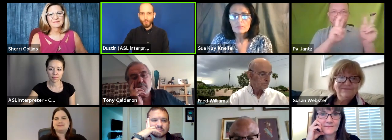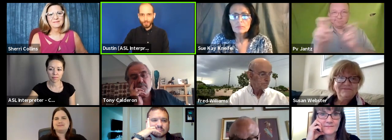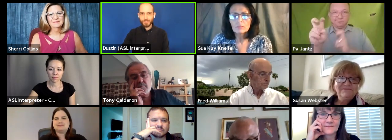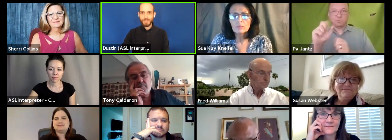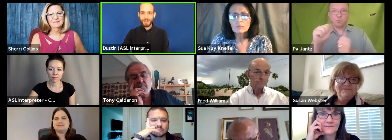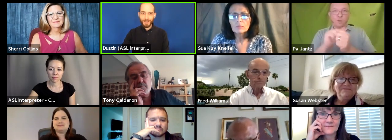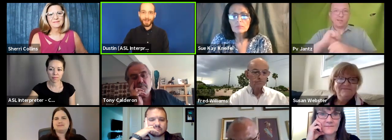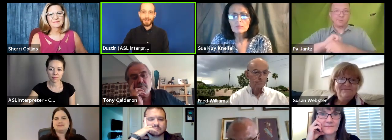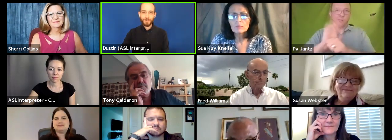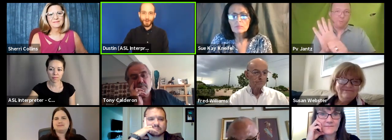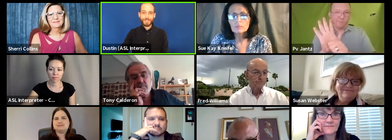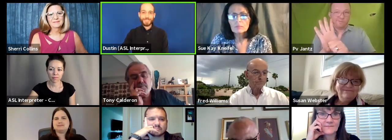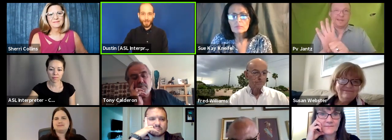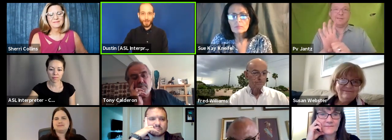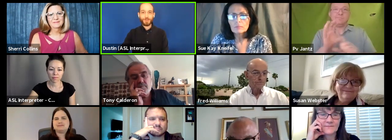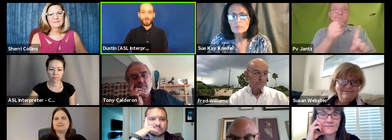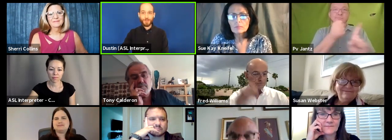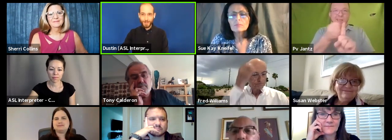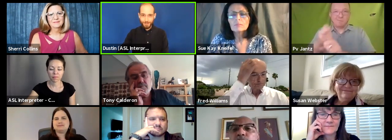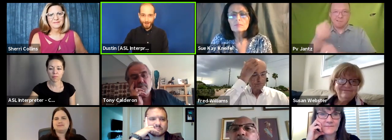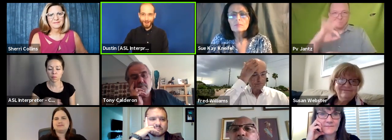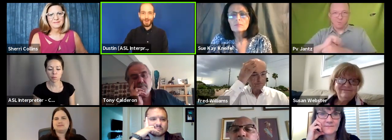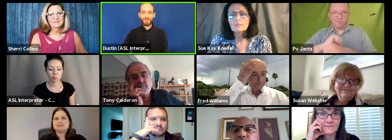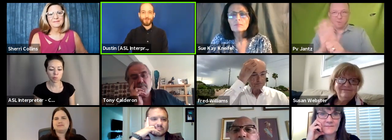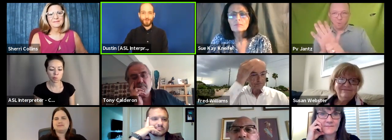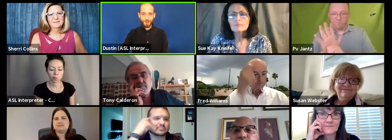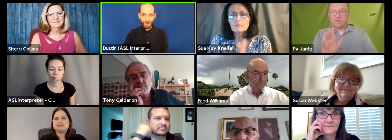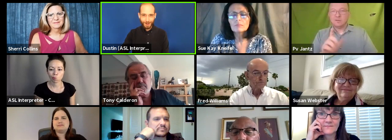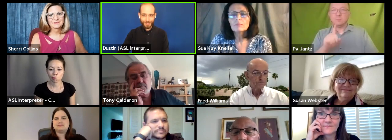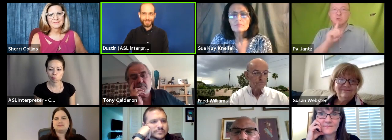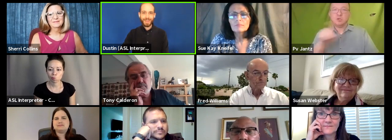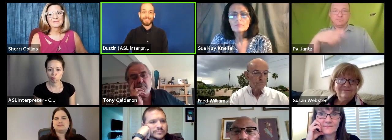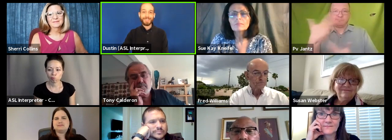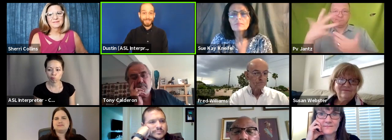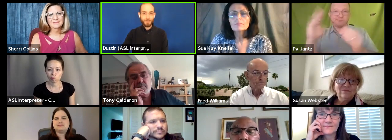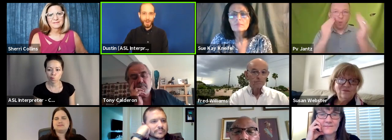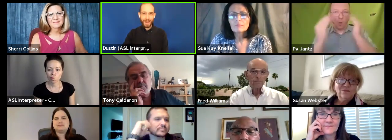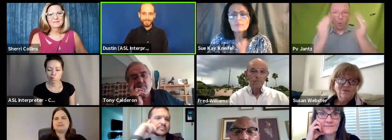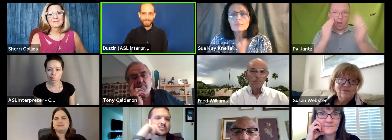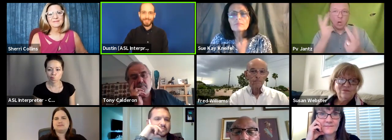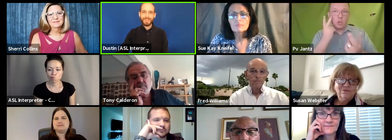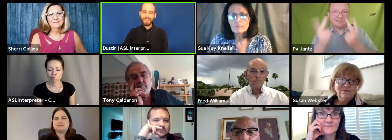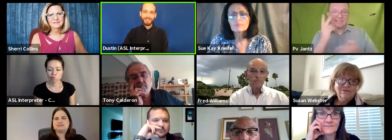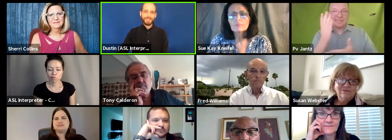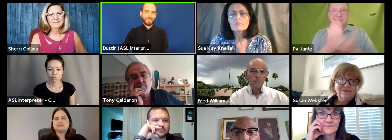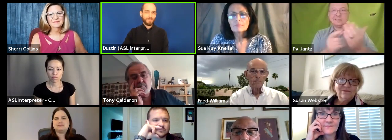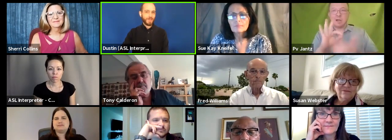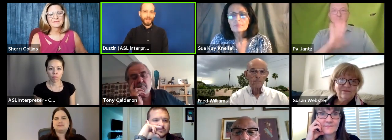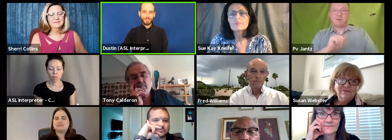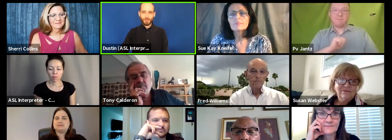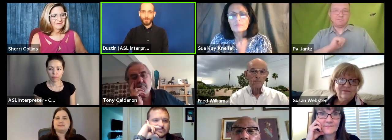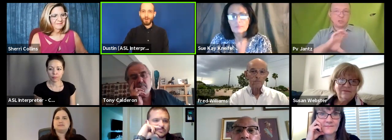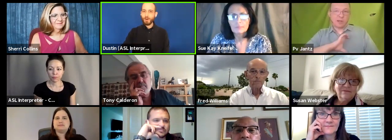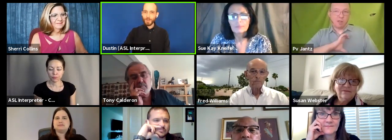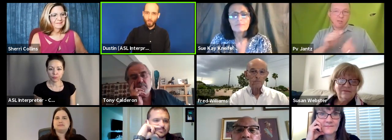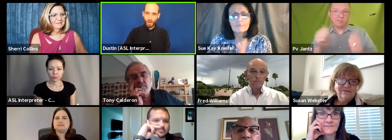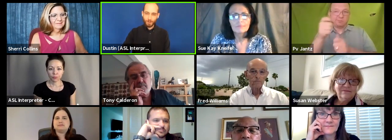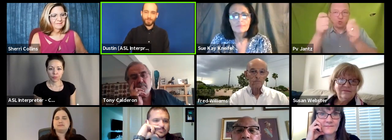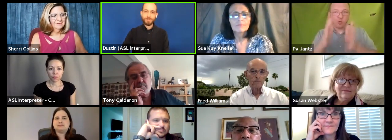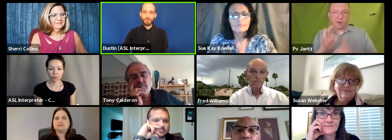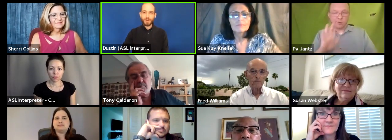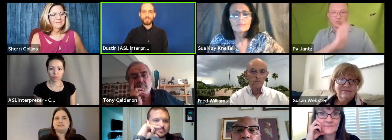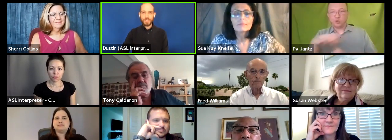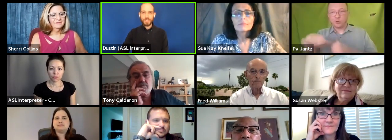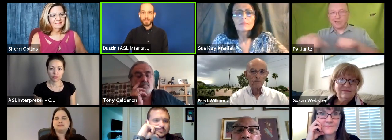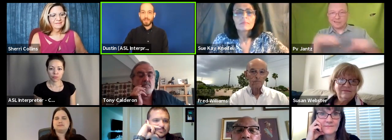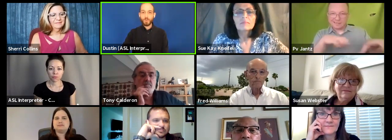Of course, we're continuing with the theme of coronavirus and its impact, something that you are already aware